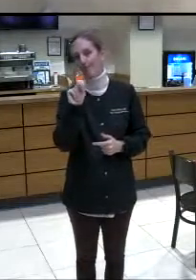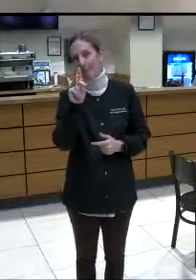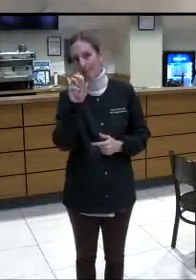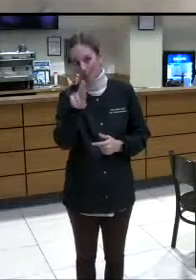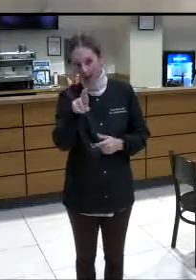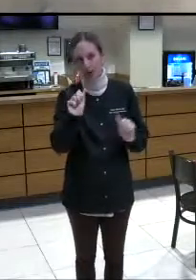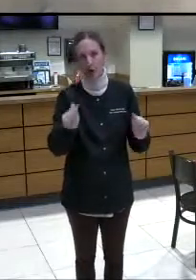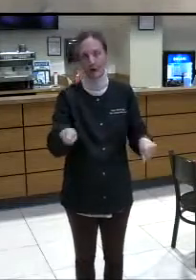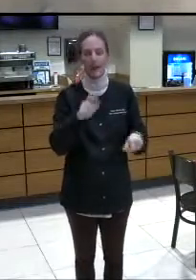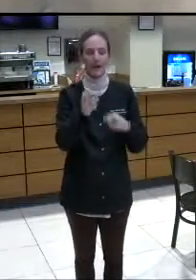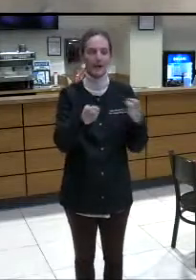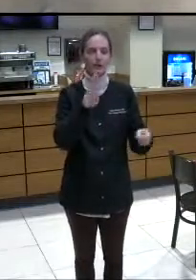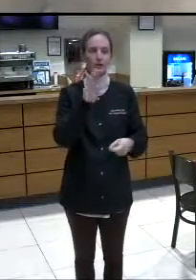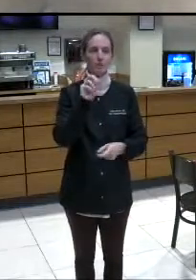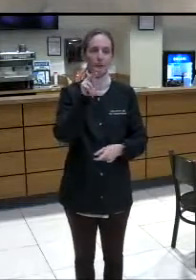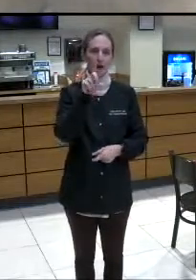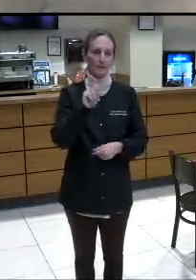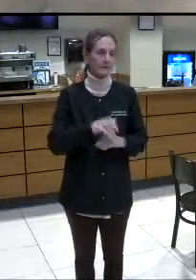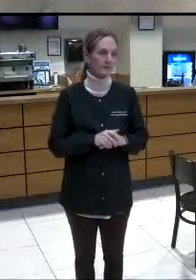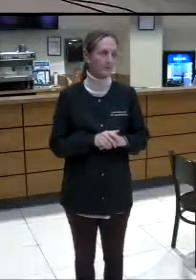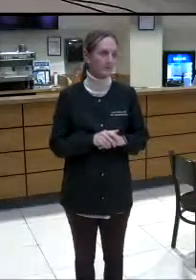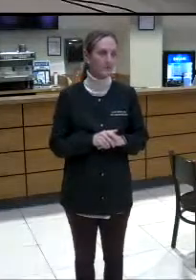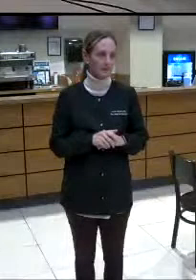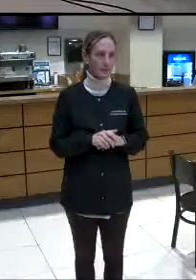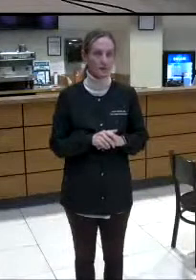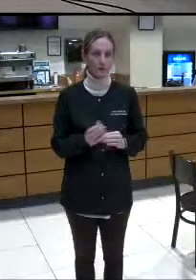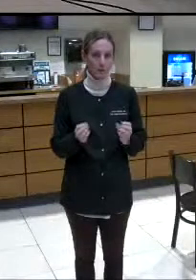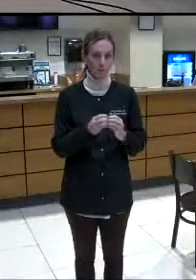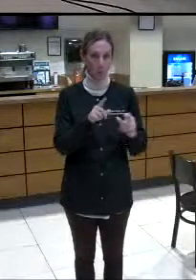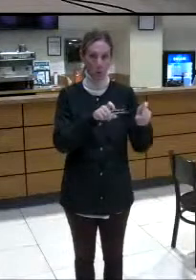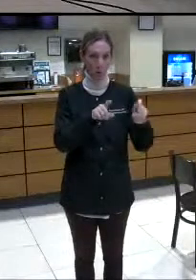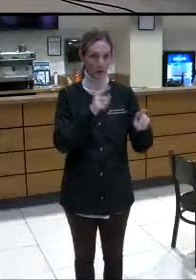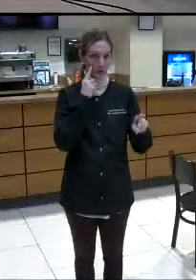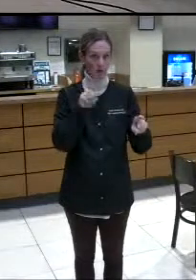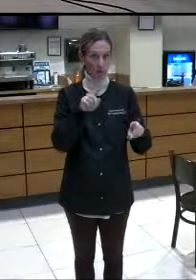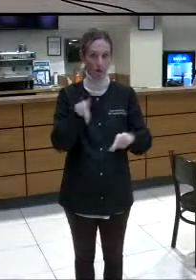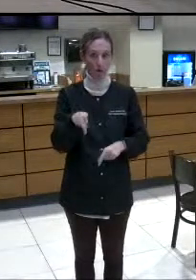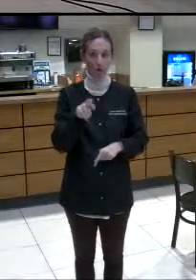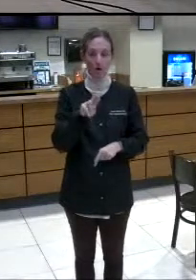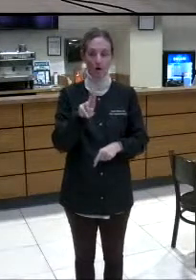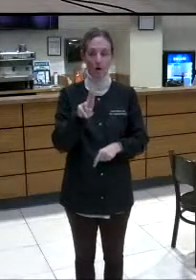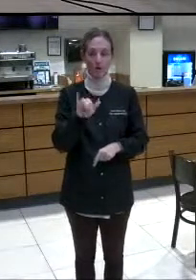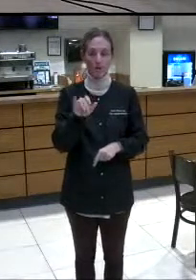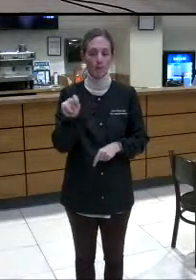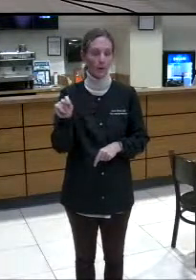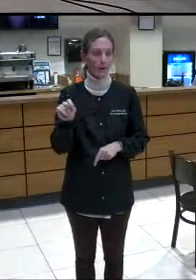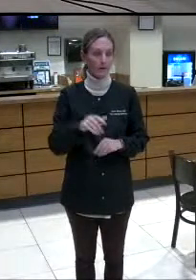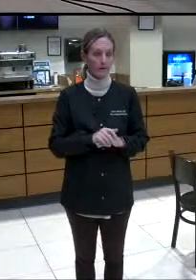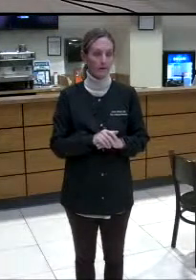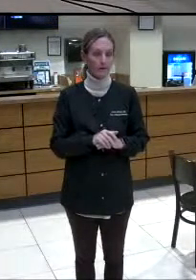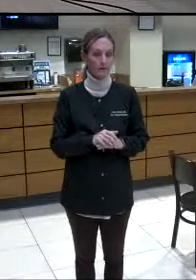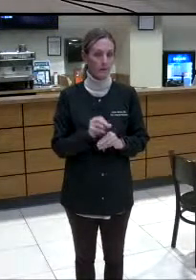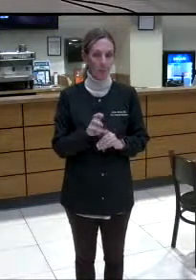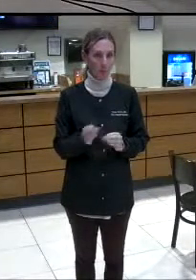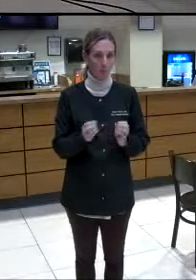okay, thank you. Any follow-up questions for Mr. Pruitt or further clarifications before we